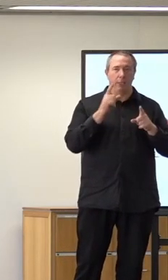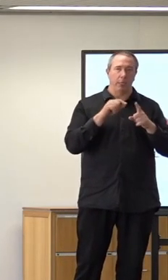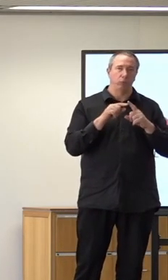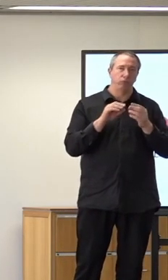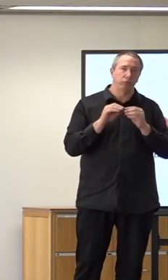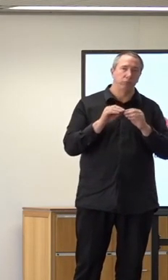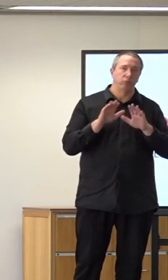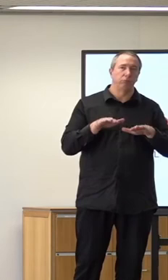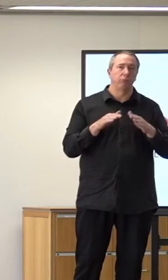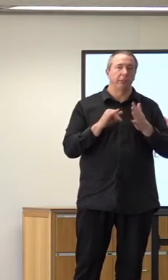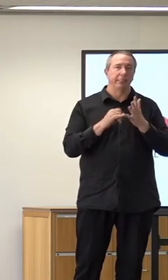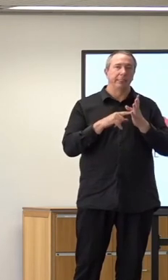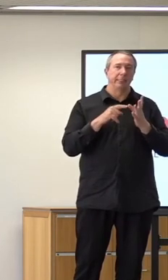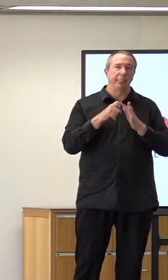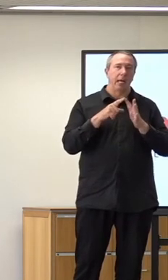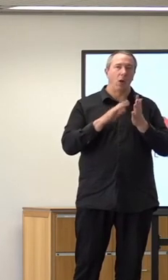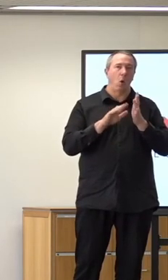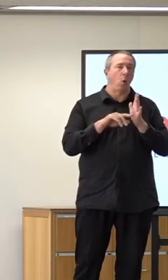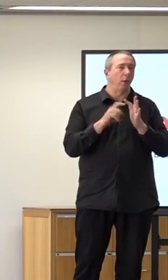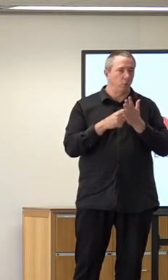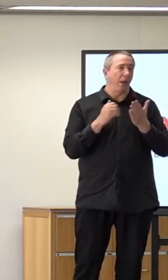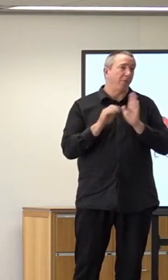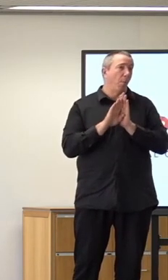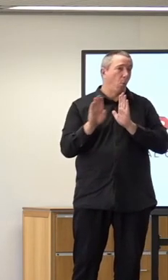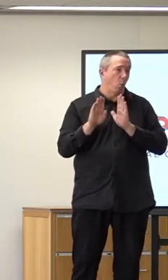I mean, we do have a board, but